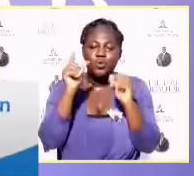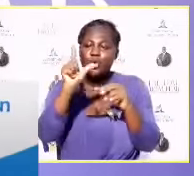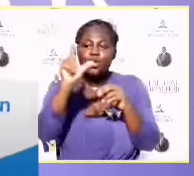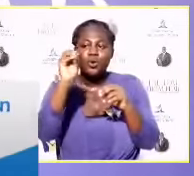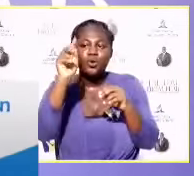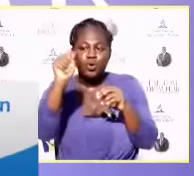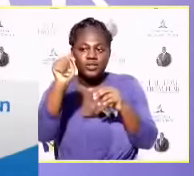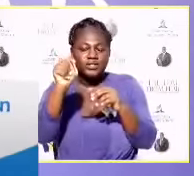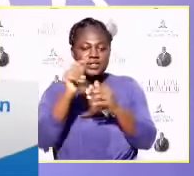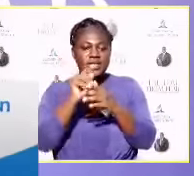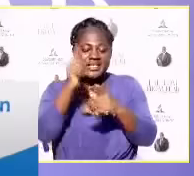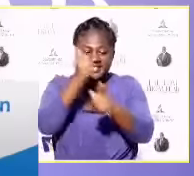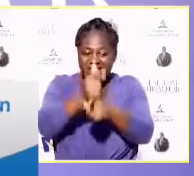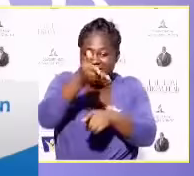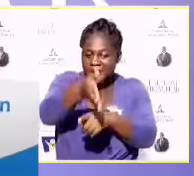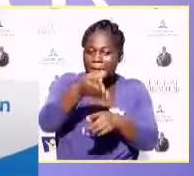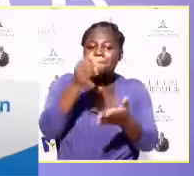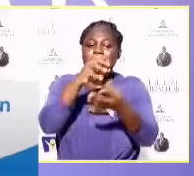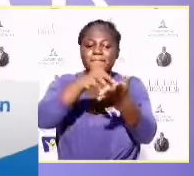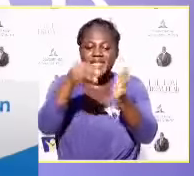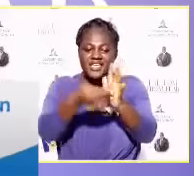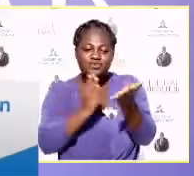The word just there means righteous.